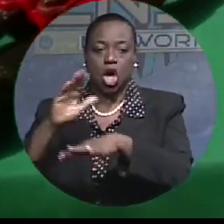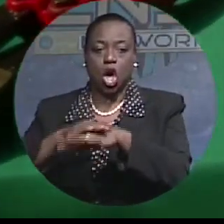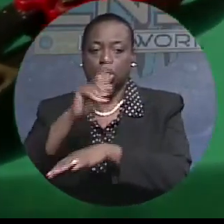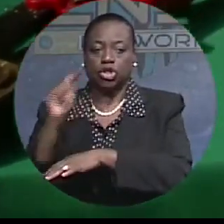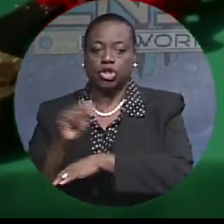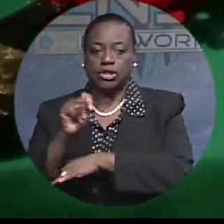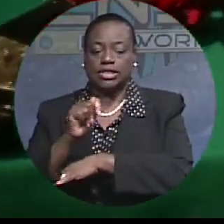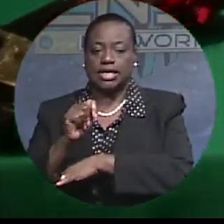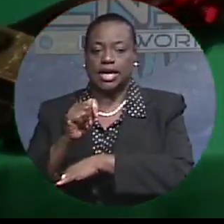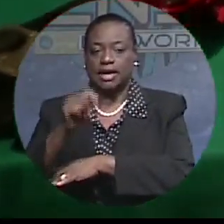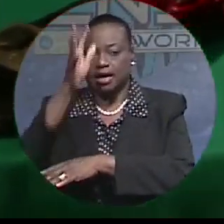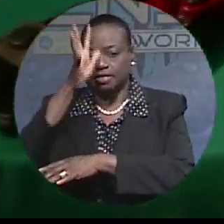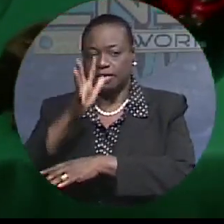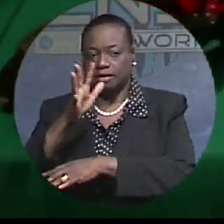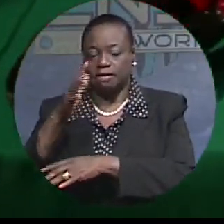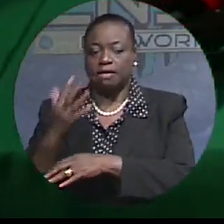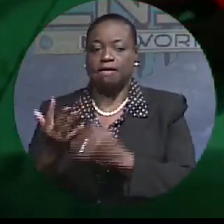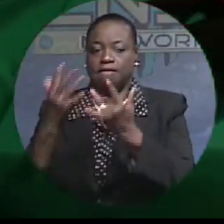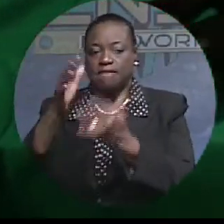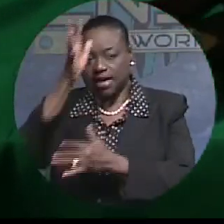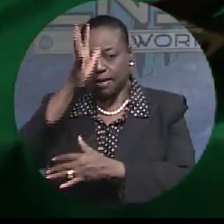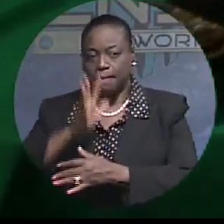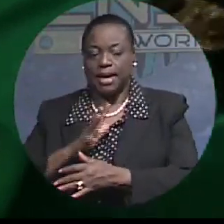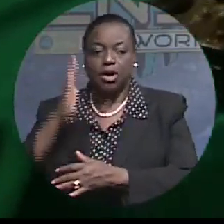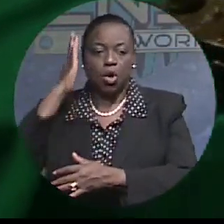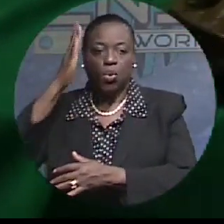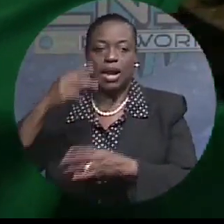fire officials will stage a mock evacuation drill